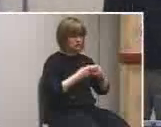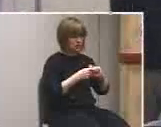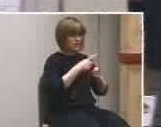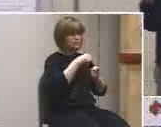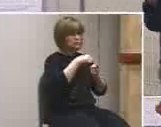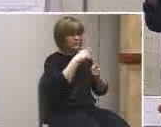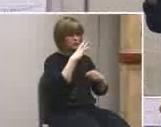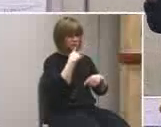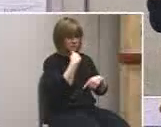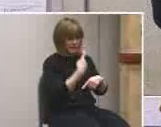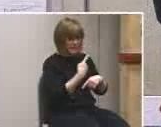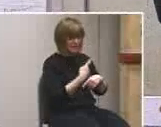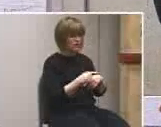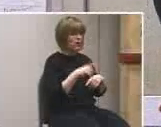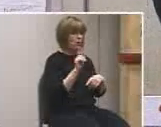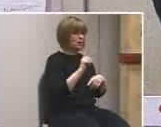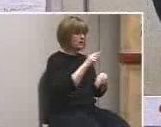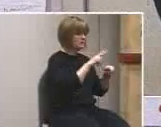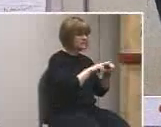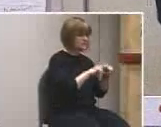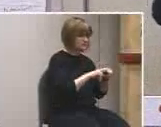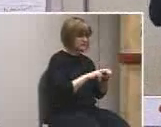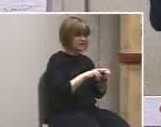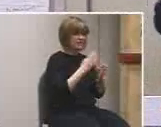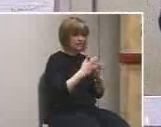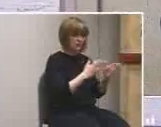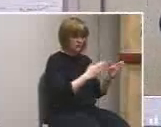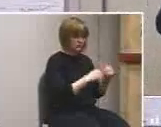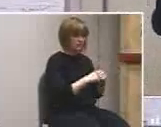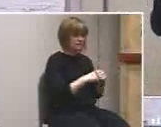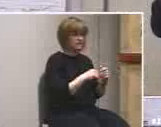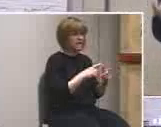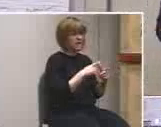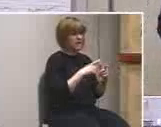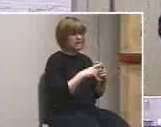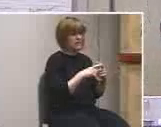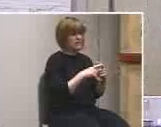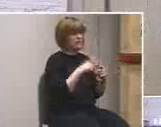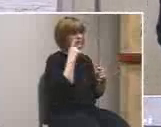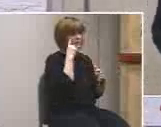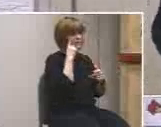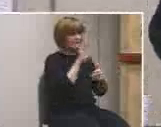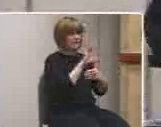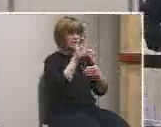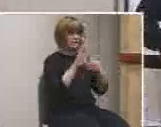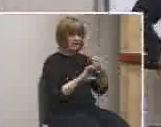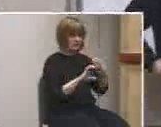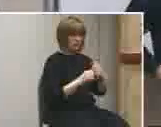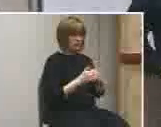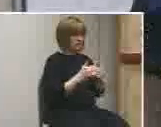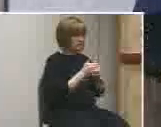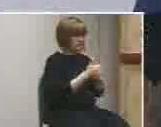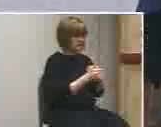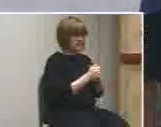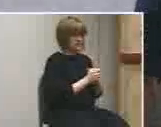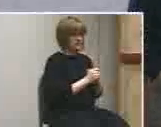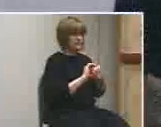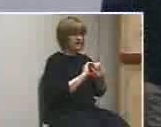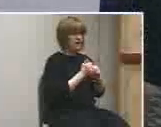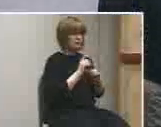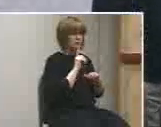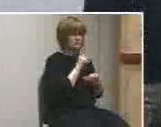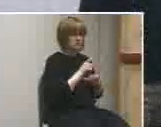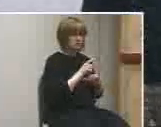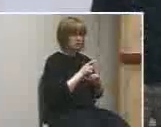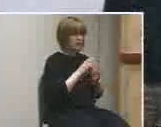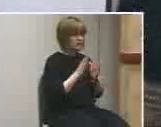Where should they be sitting? What kind of arrangements do we need? And then we think about consequences. And then the next thing is, how do we make sure that